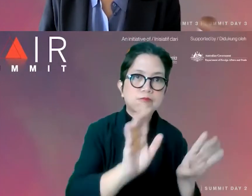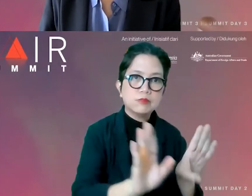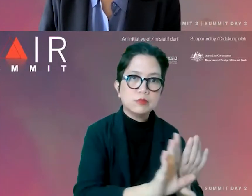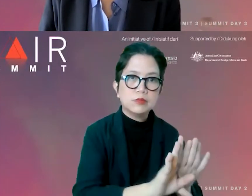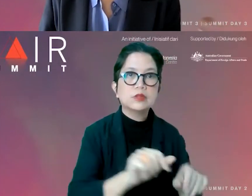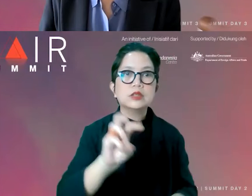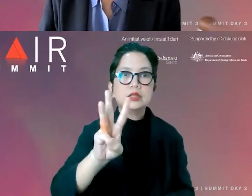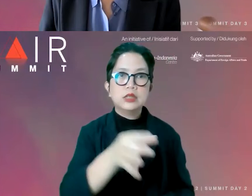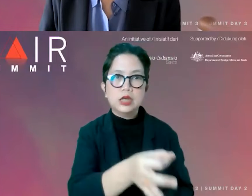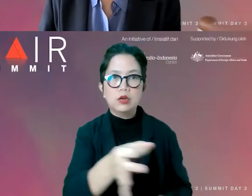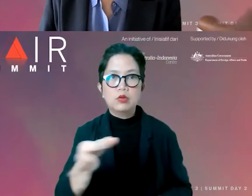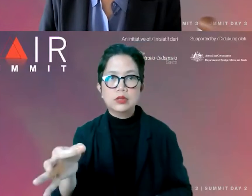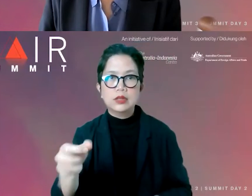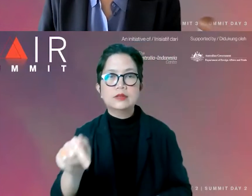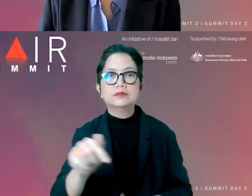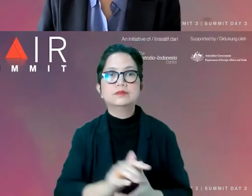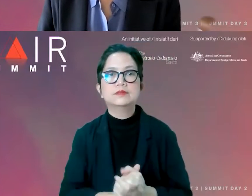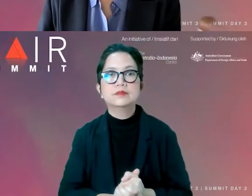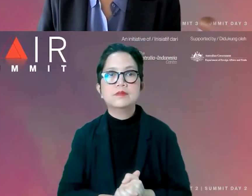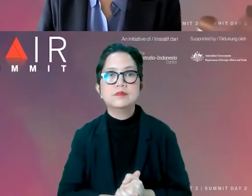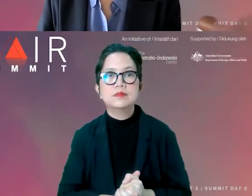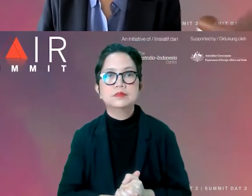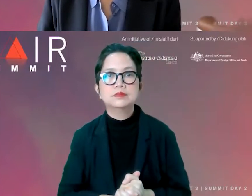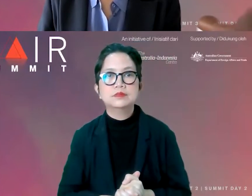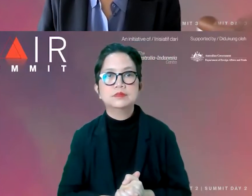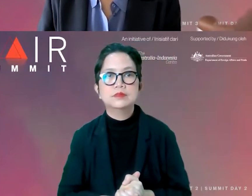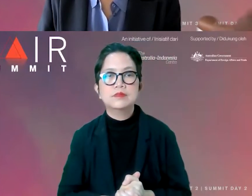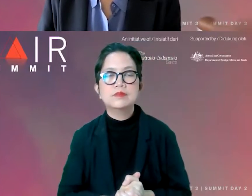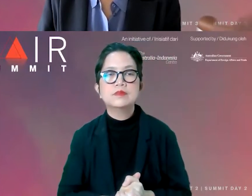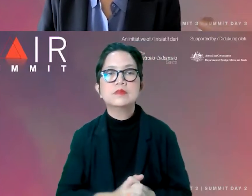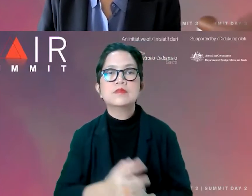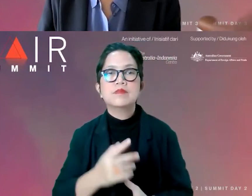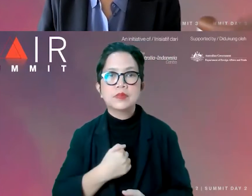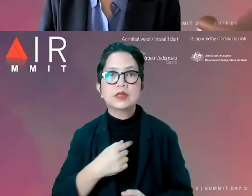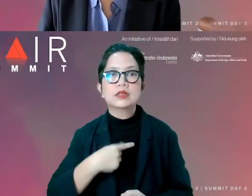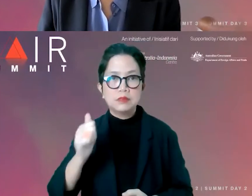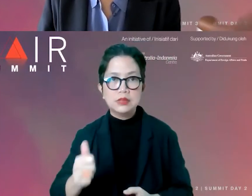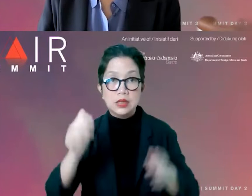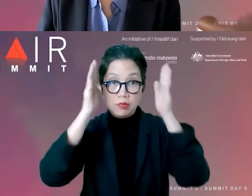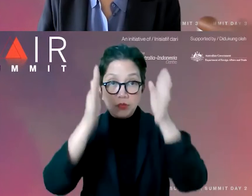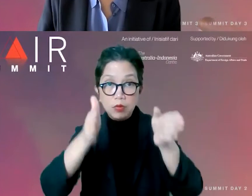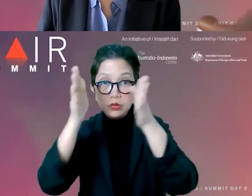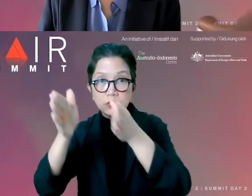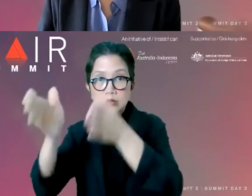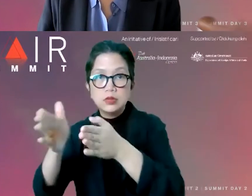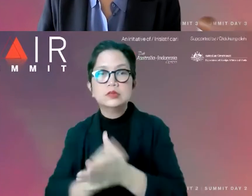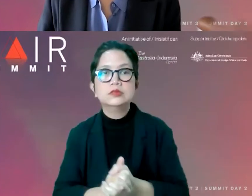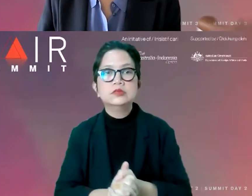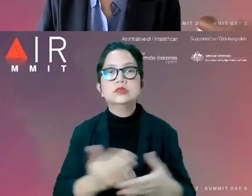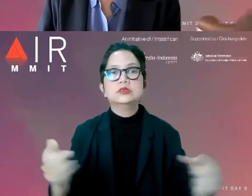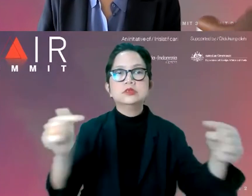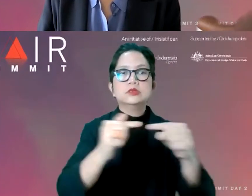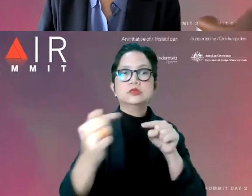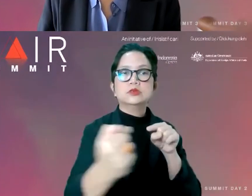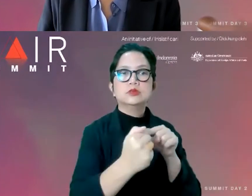decide individually. And then we also have connections between the cities, which we can close. And then every time we